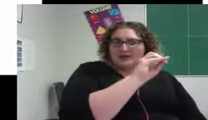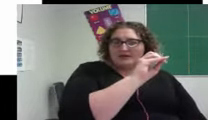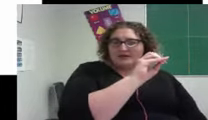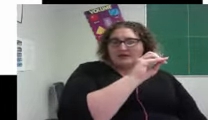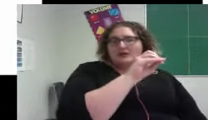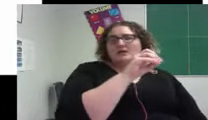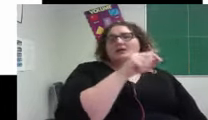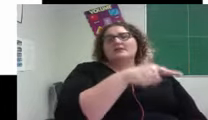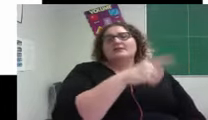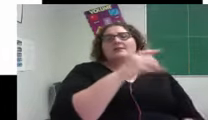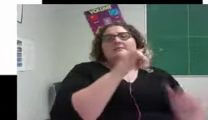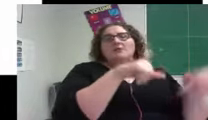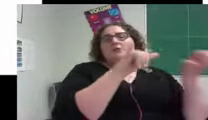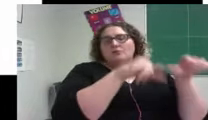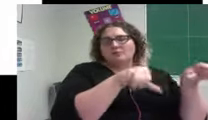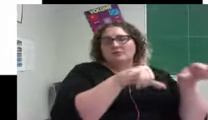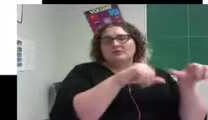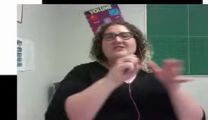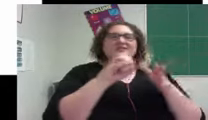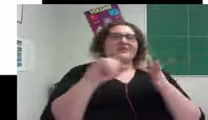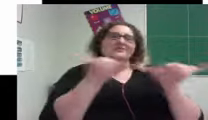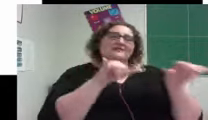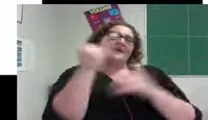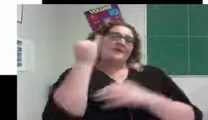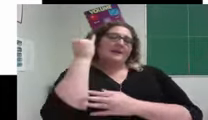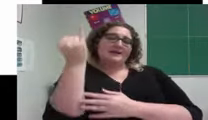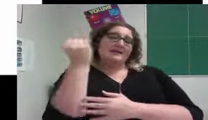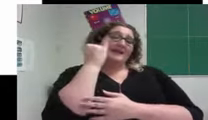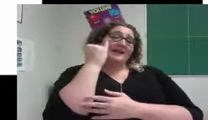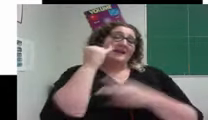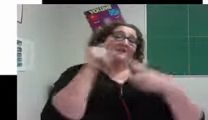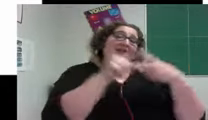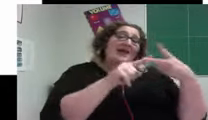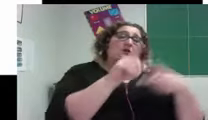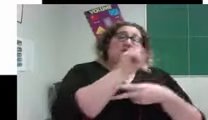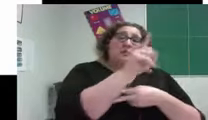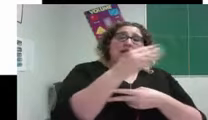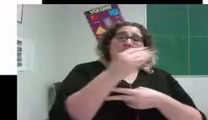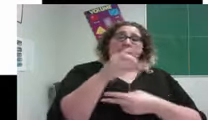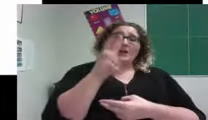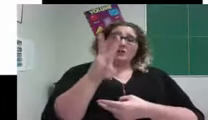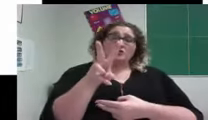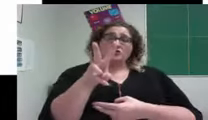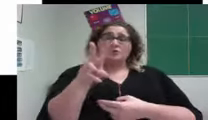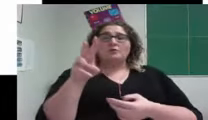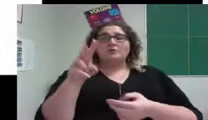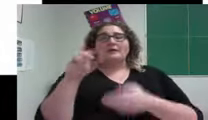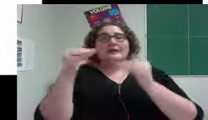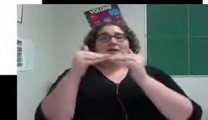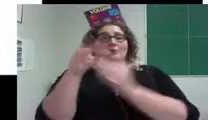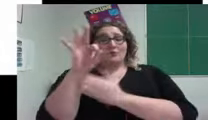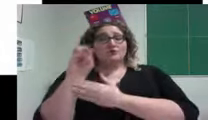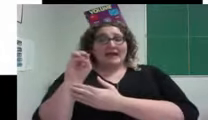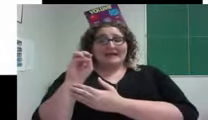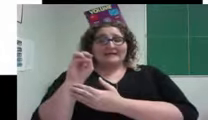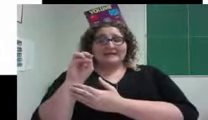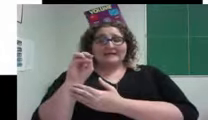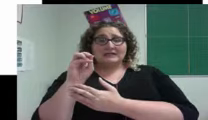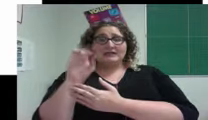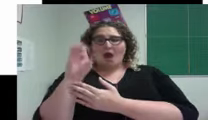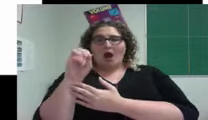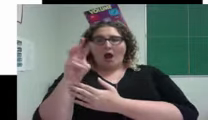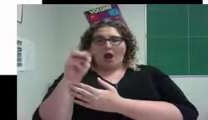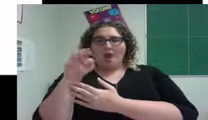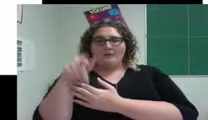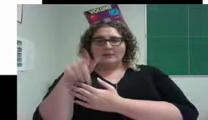are complements, meaning they add up to equal 90, and angle 2 and 3 are complements, then angle 1 and 3 have to be congruent